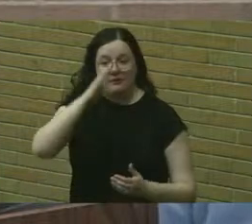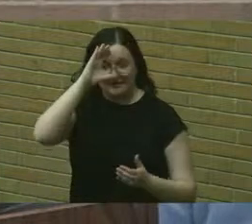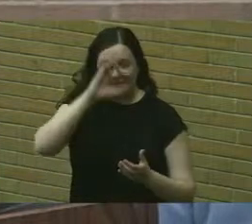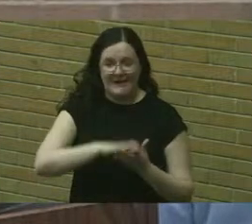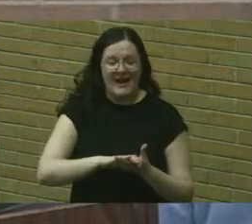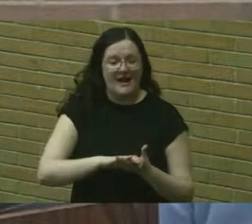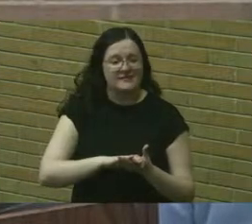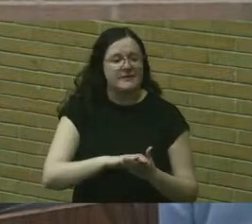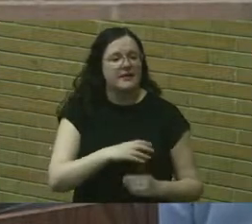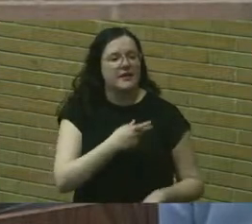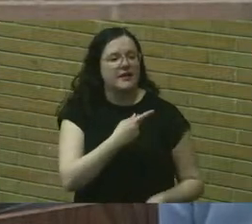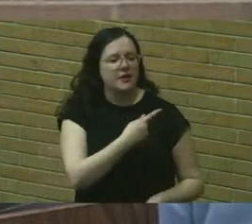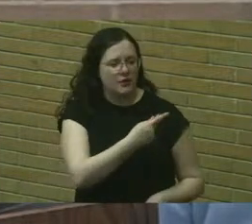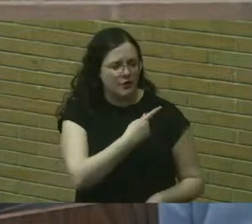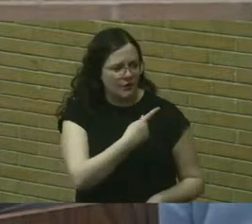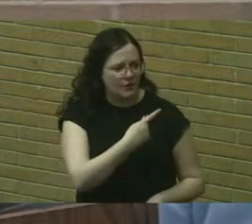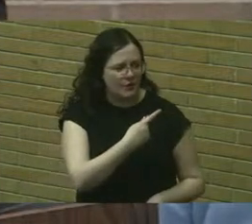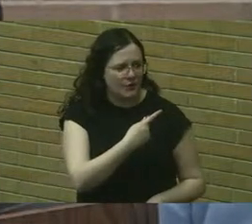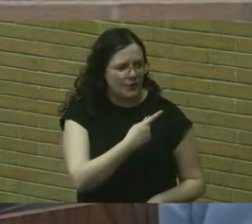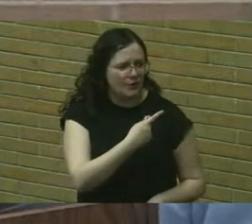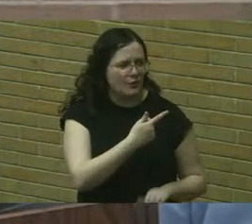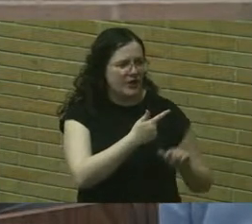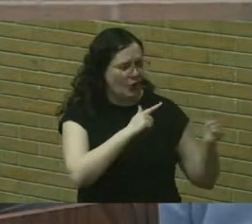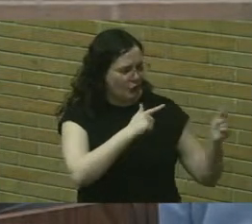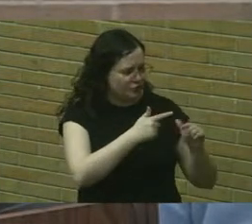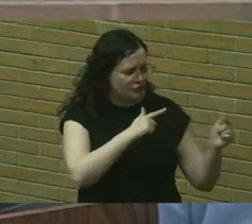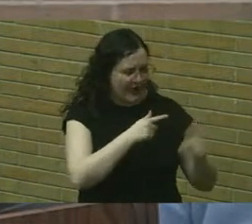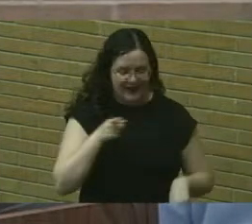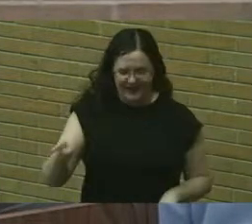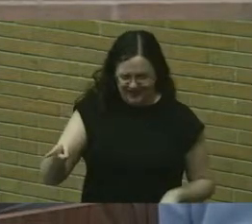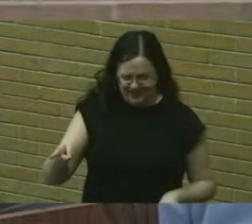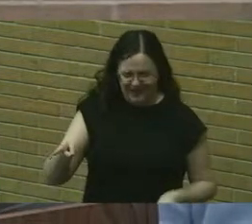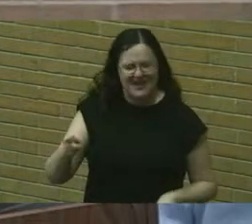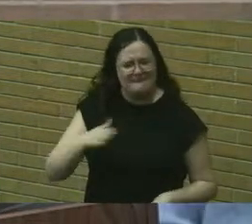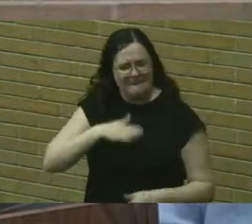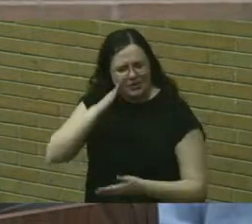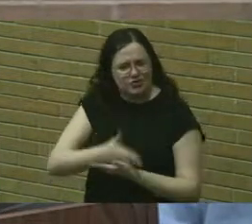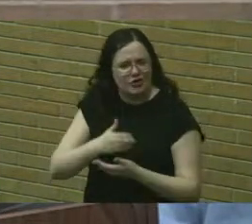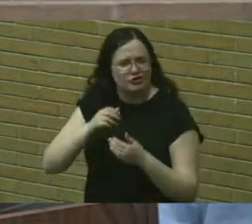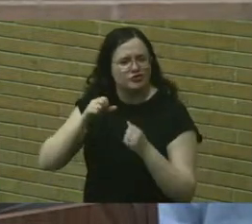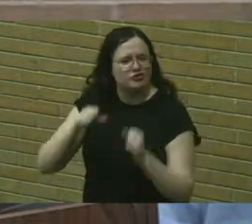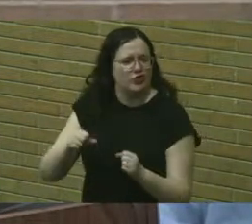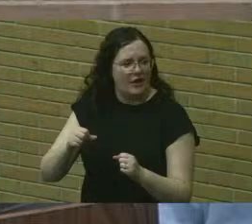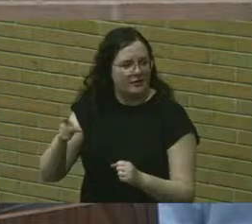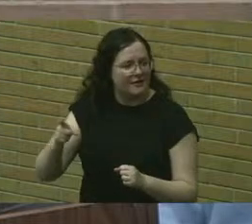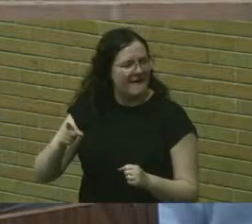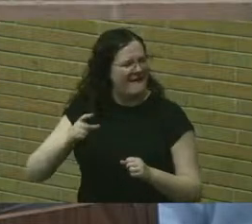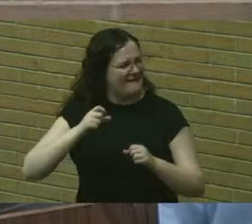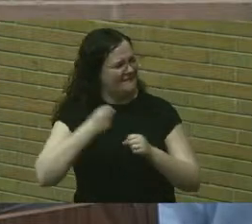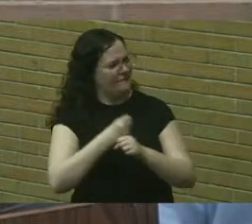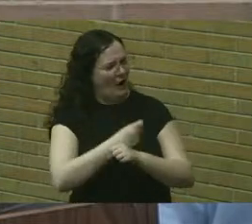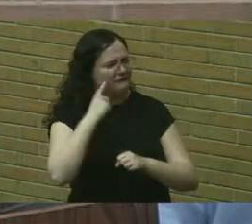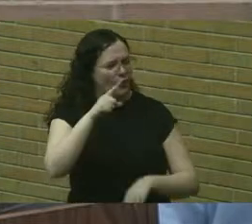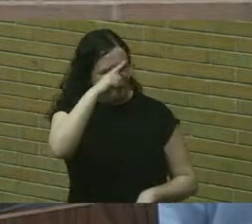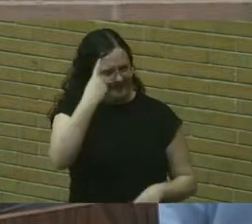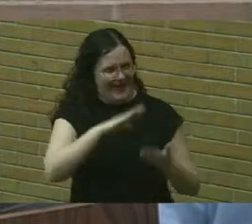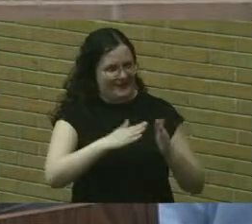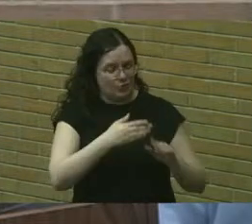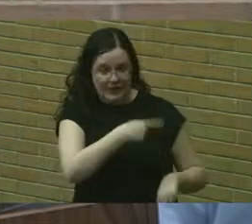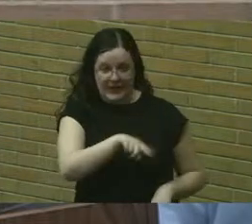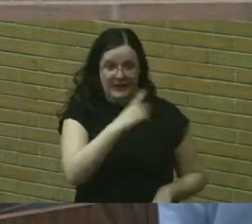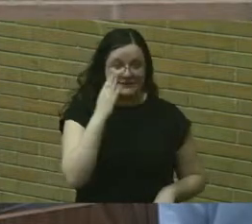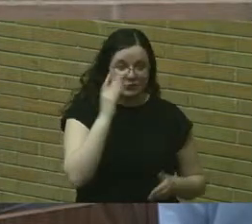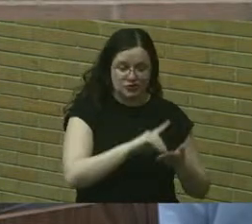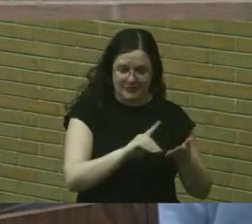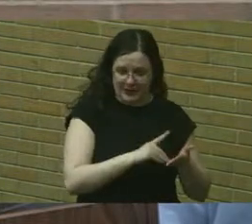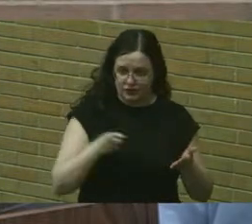alternate. She's a strong human being. She fought for the black community when they were discriminated while attending high